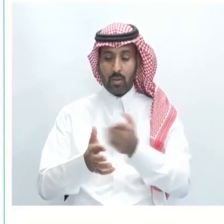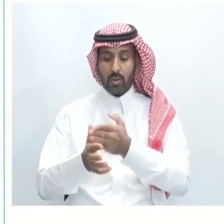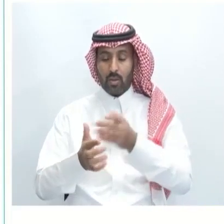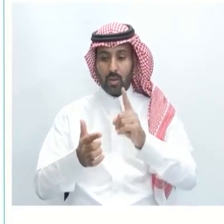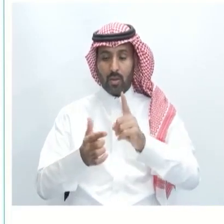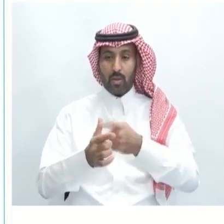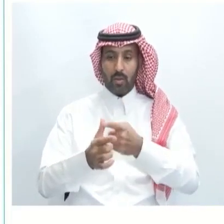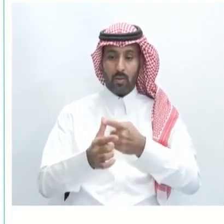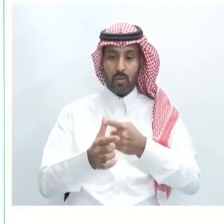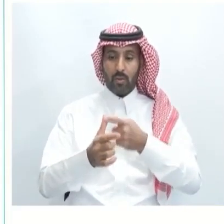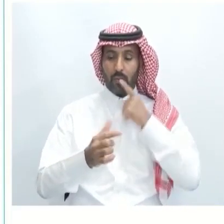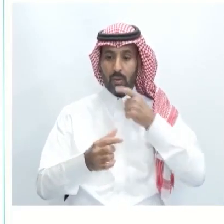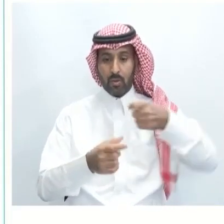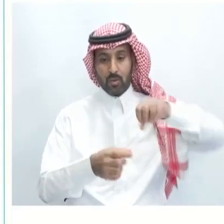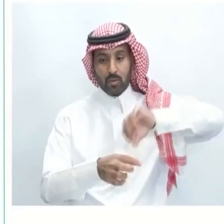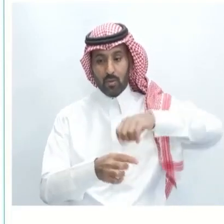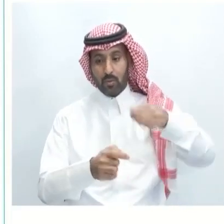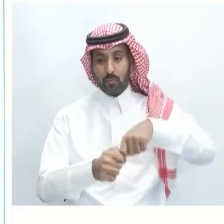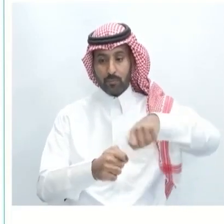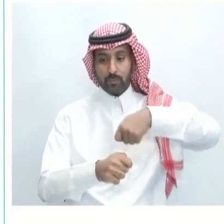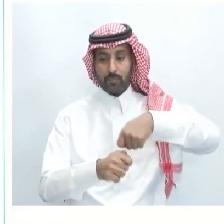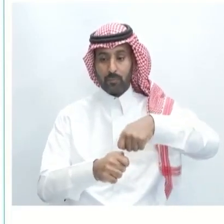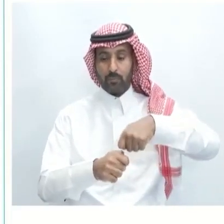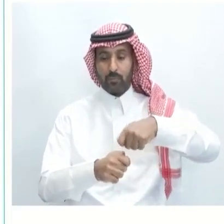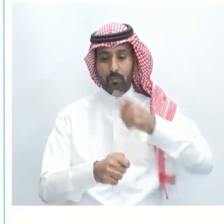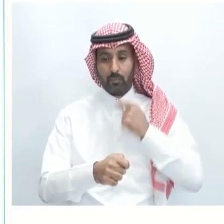First, you need to make the sauce.